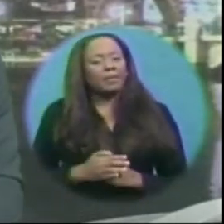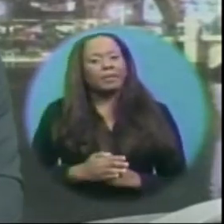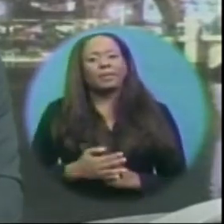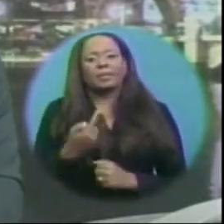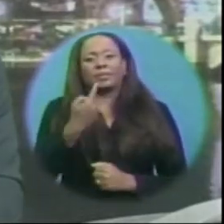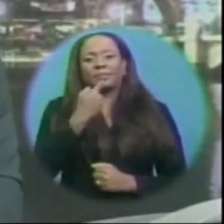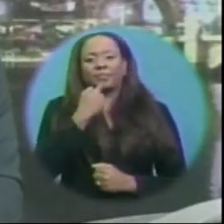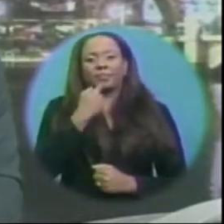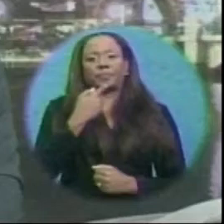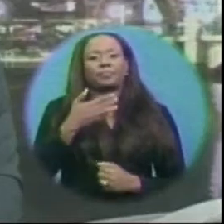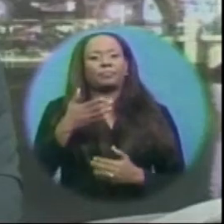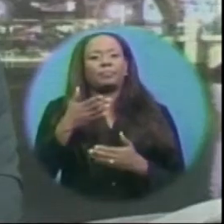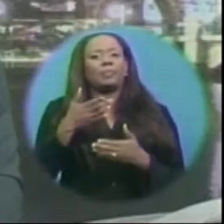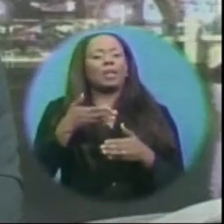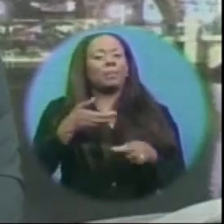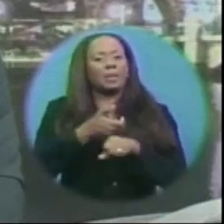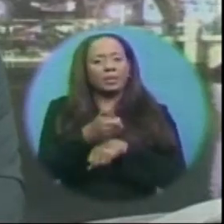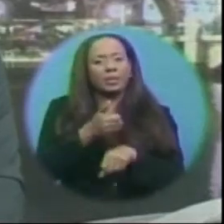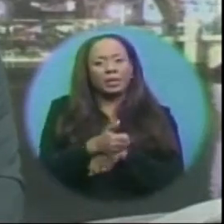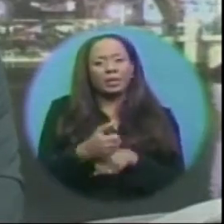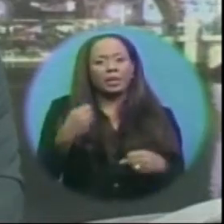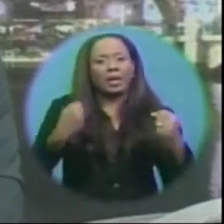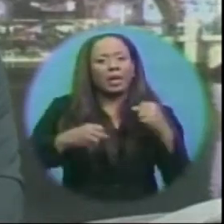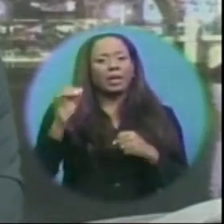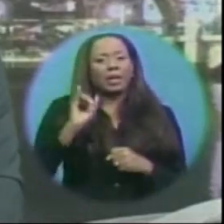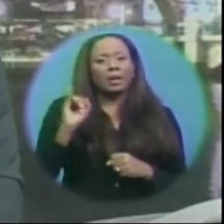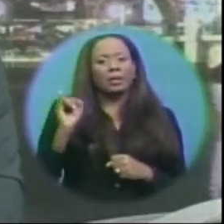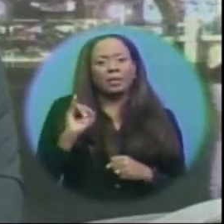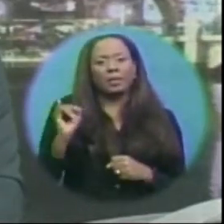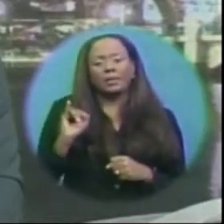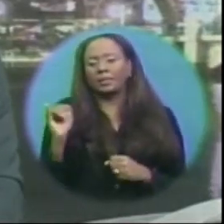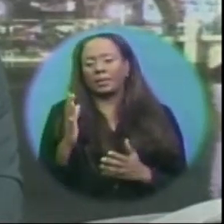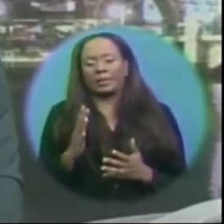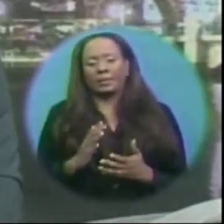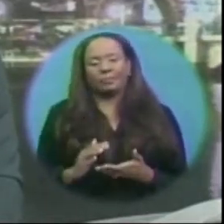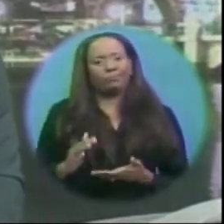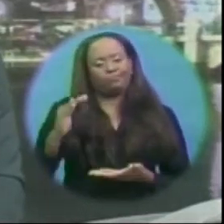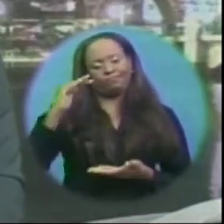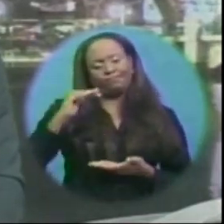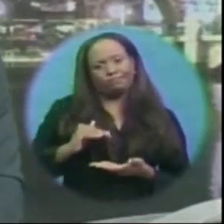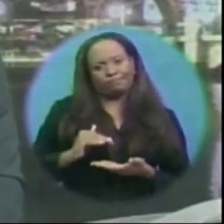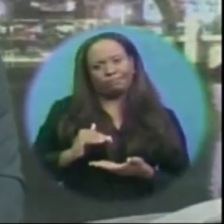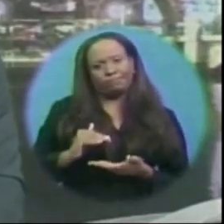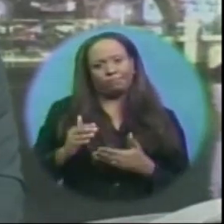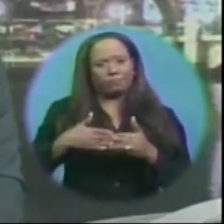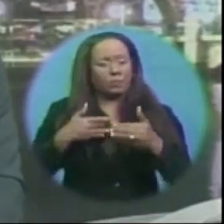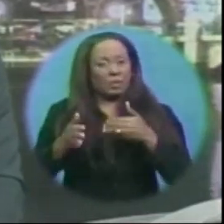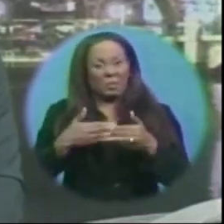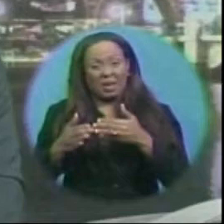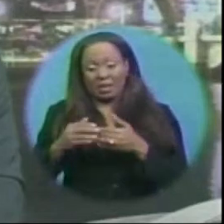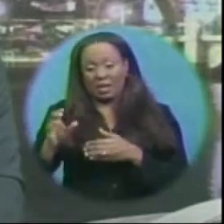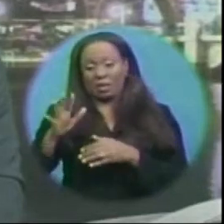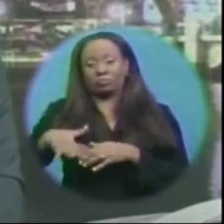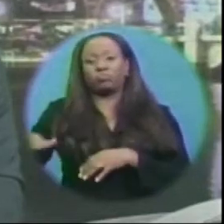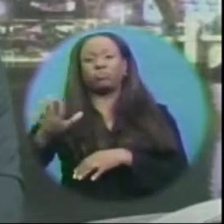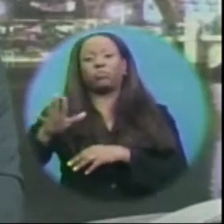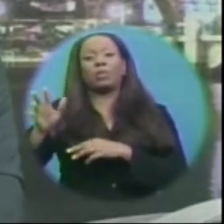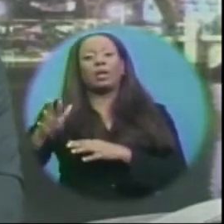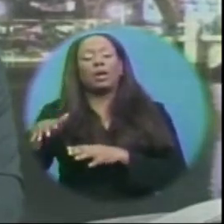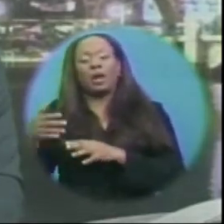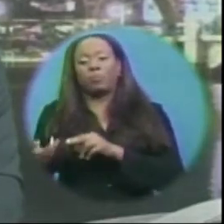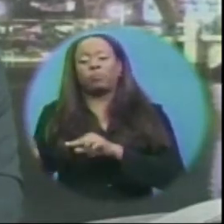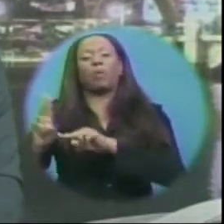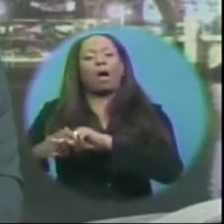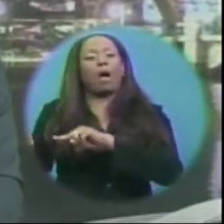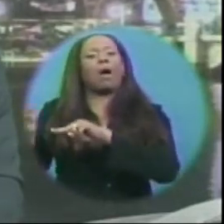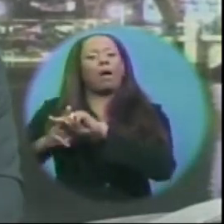its member companies have been charging motor insurance rates at subsidized margins despite escalating costs from the National